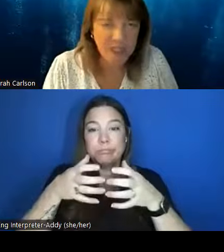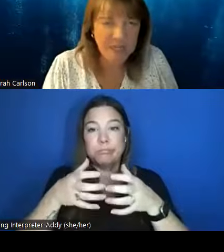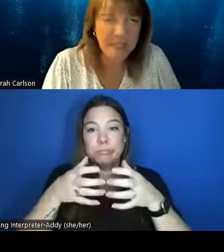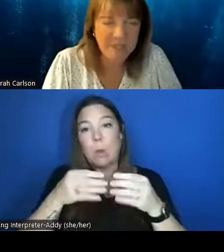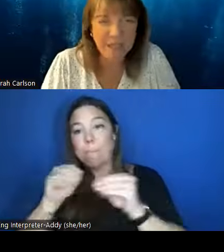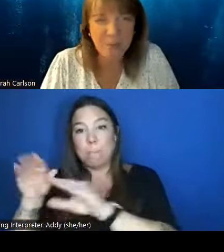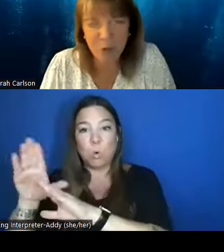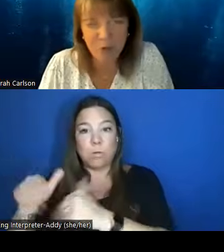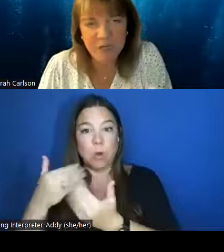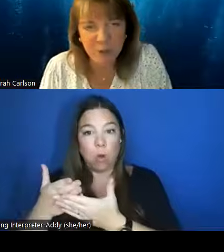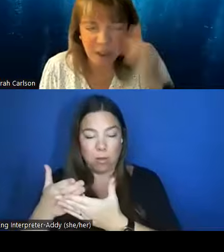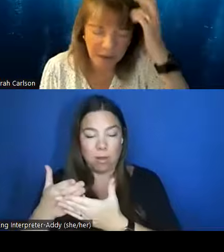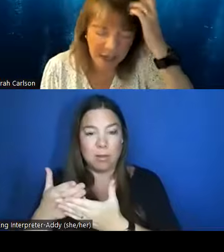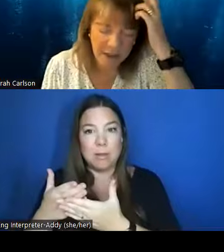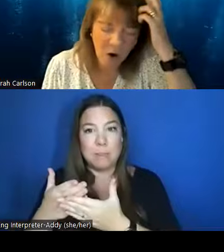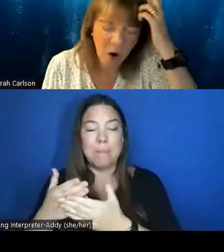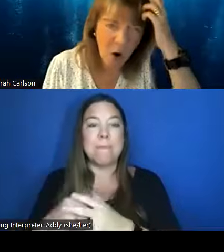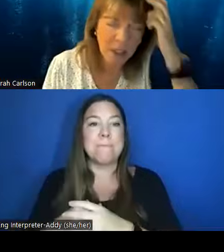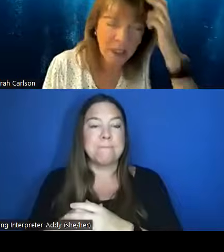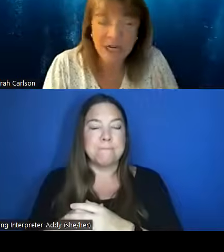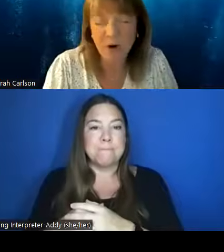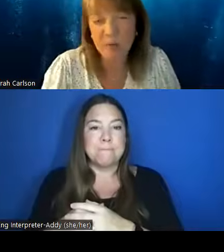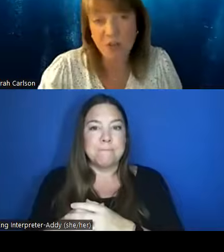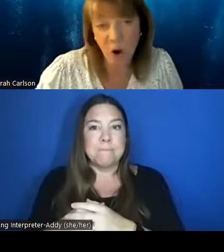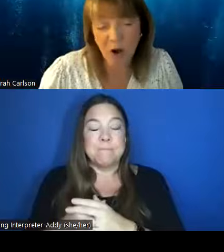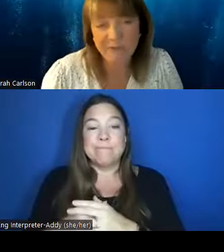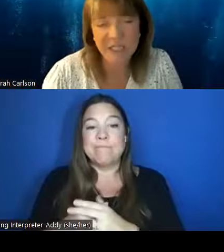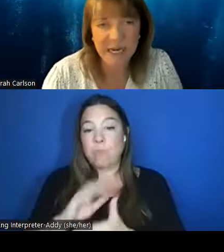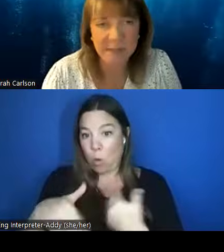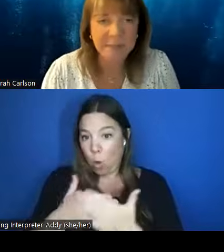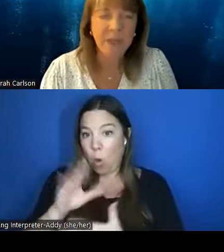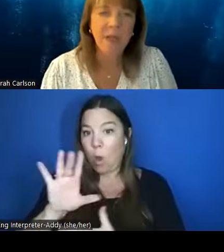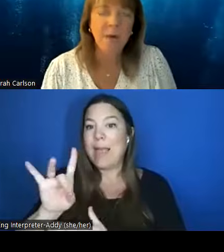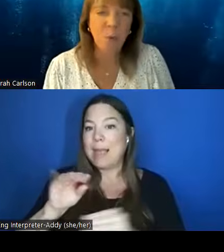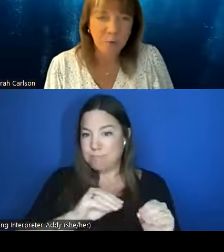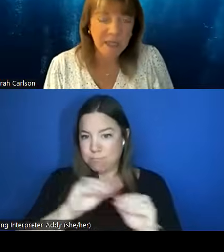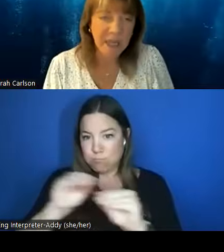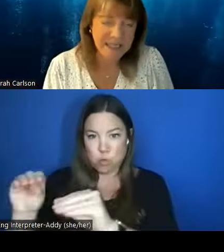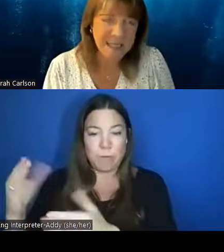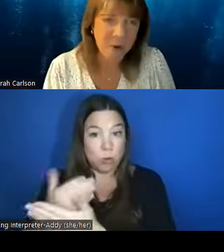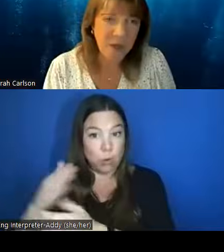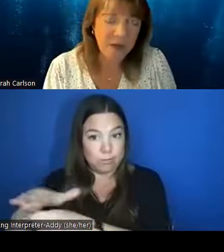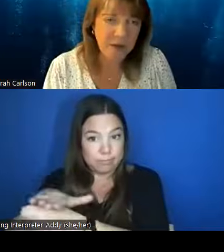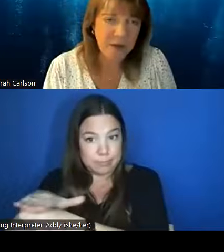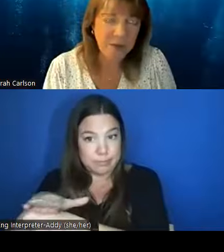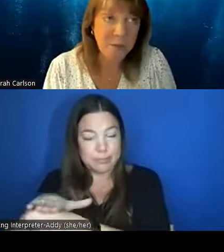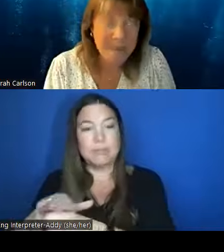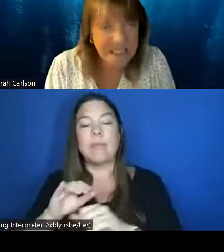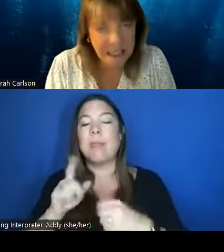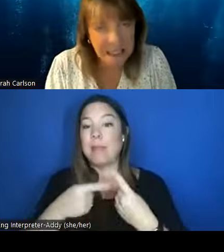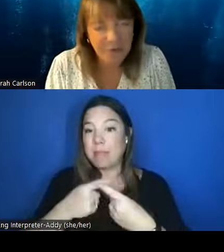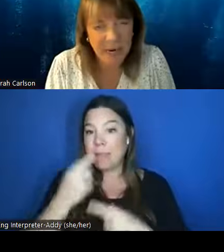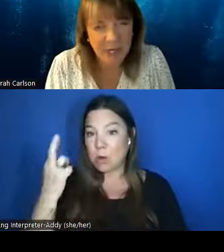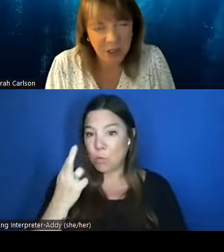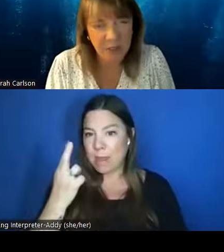moved, I should say, lifted, moved, and relocated all 8 drums off site. We realized that we were